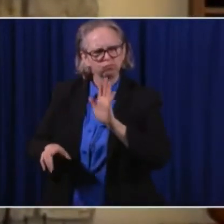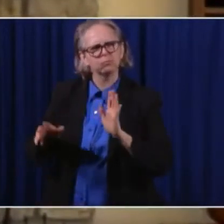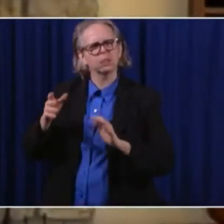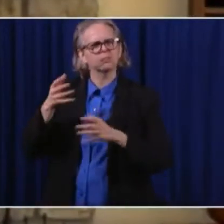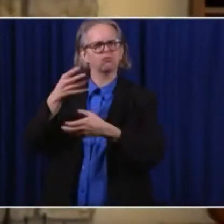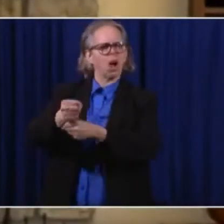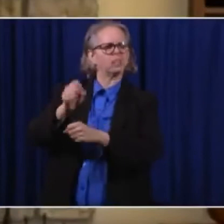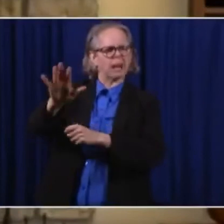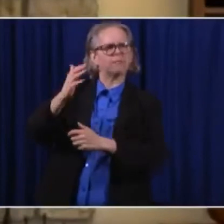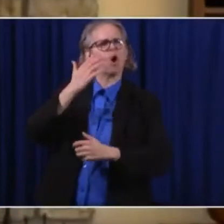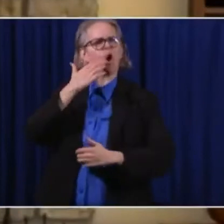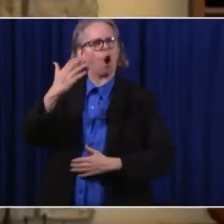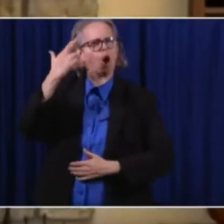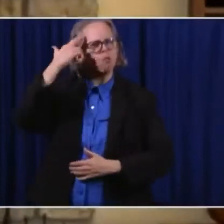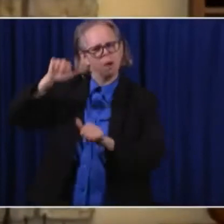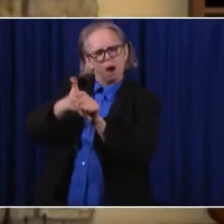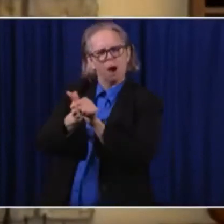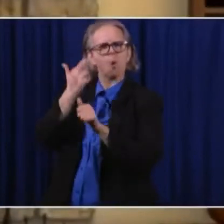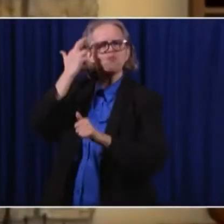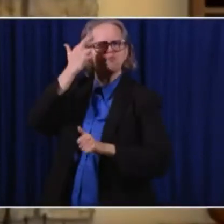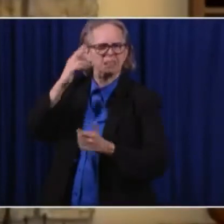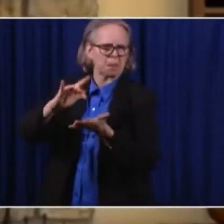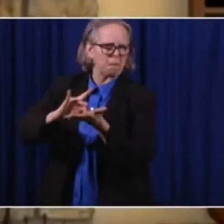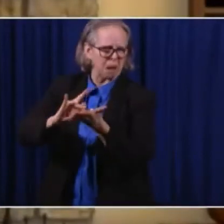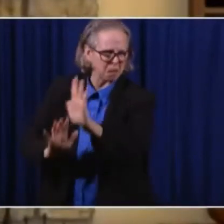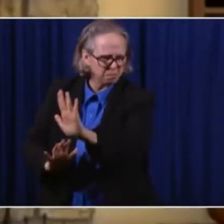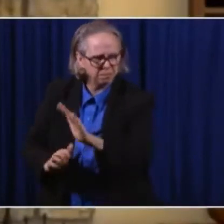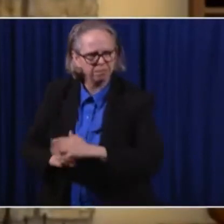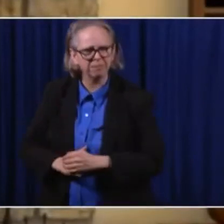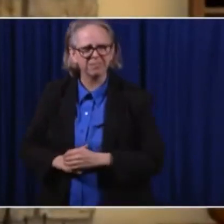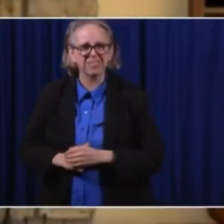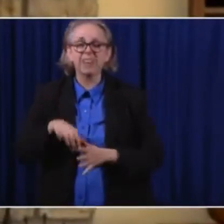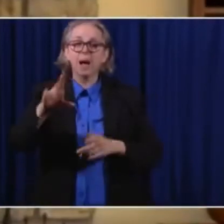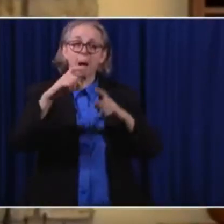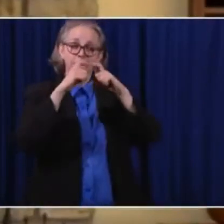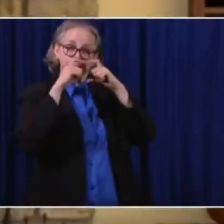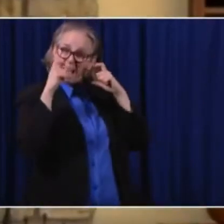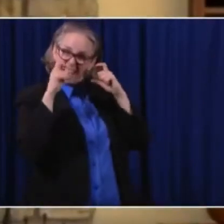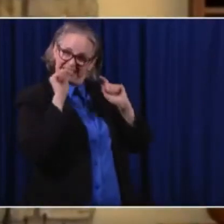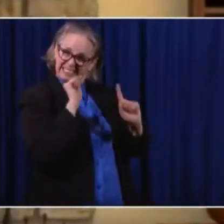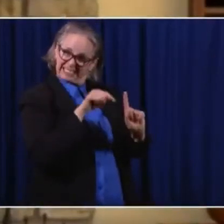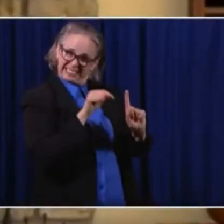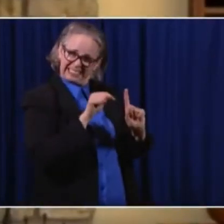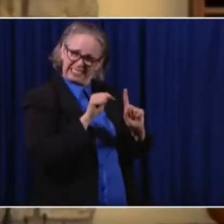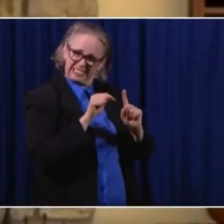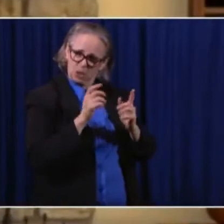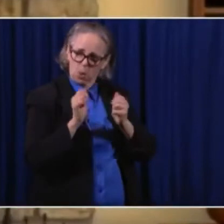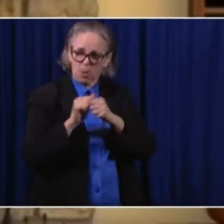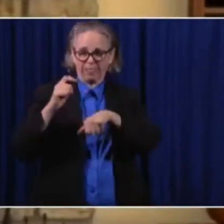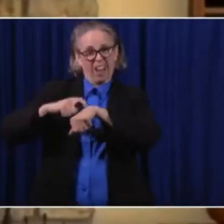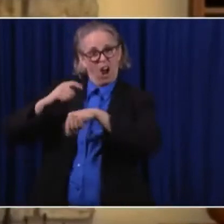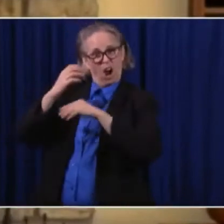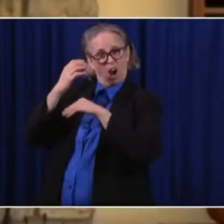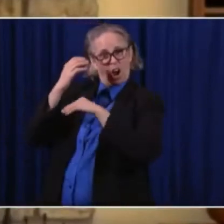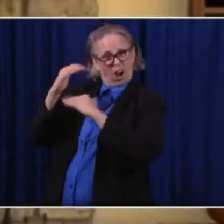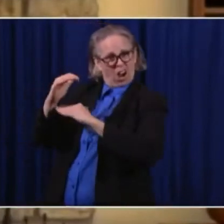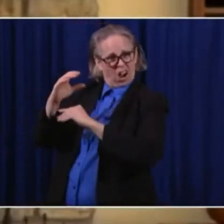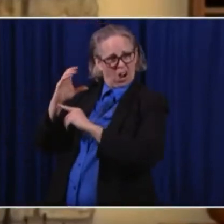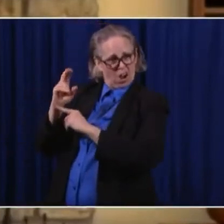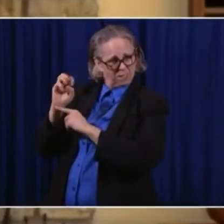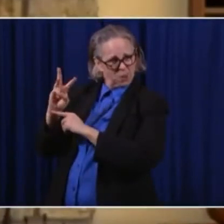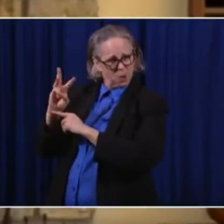But you couple those things that we've done in the last 6 days, and we think, you know,